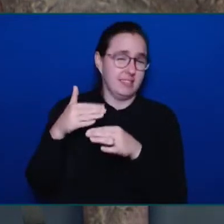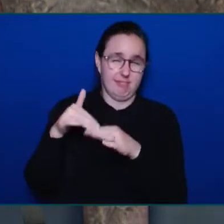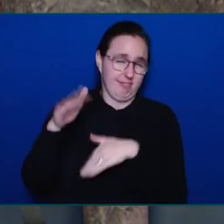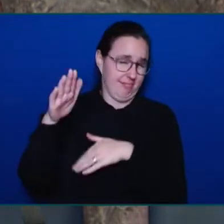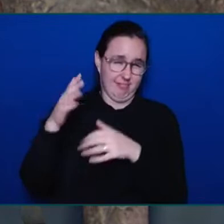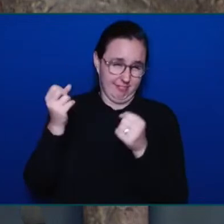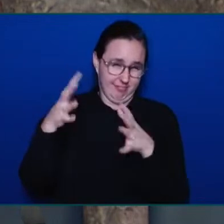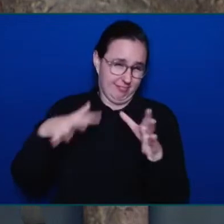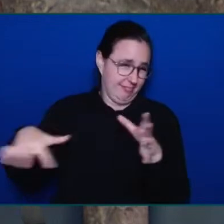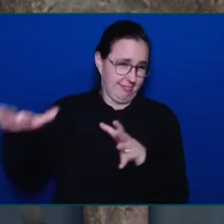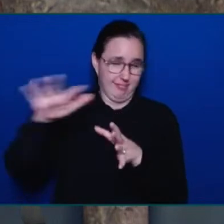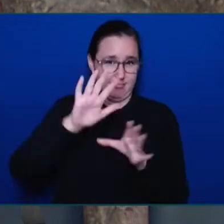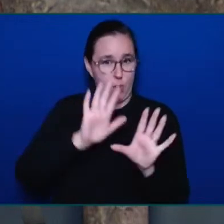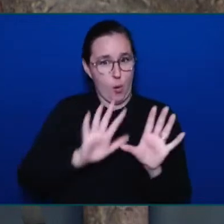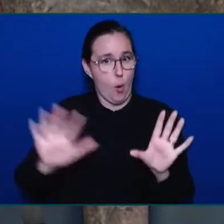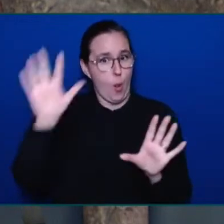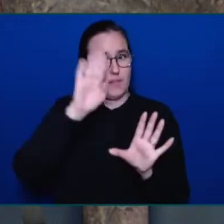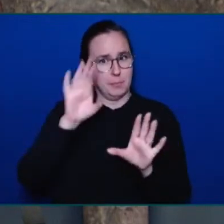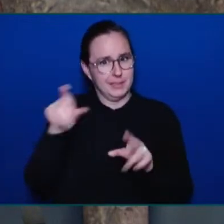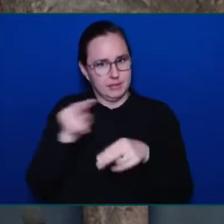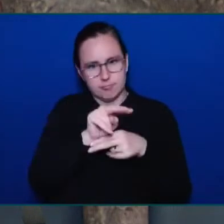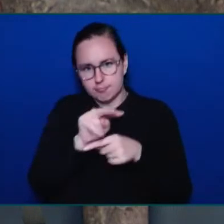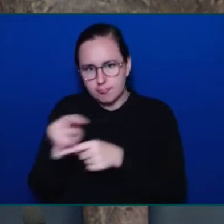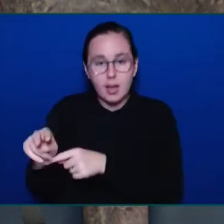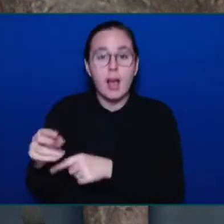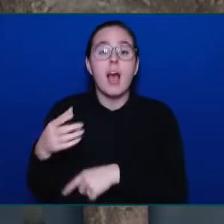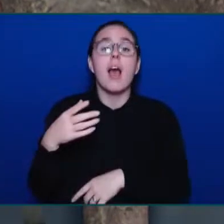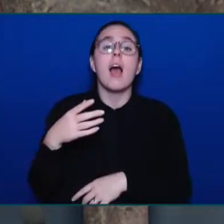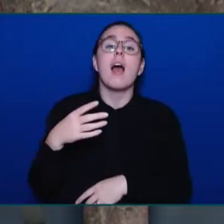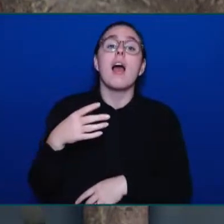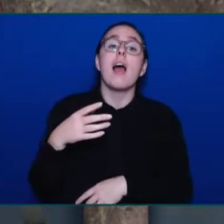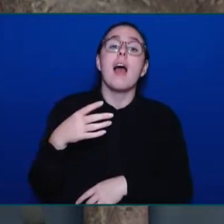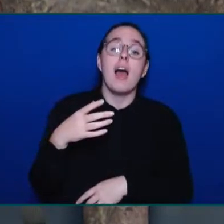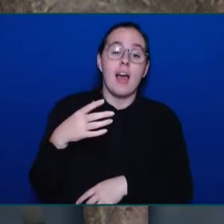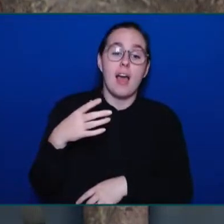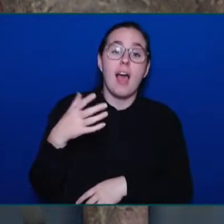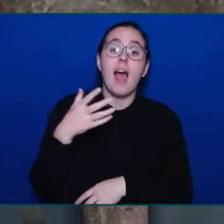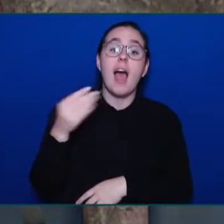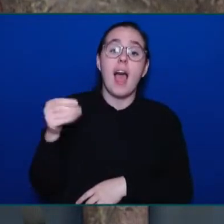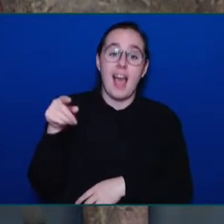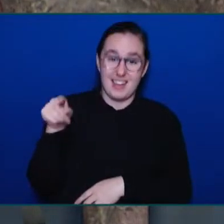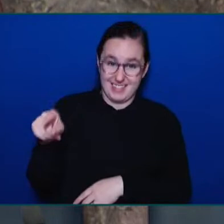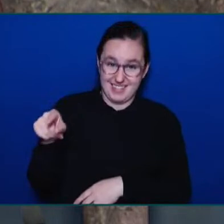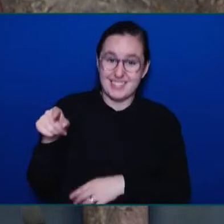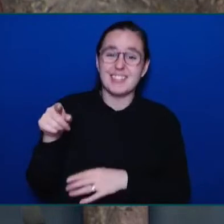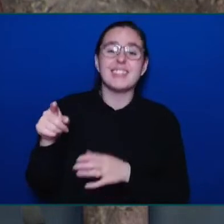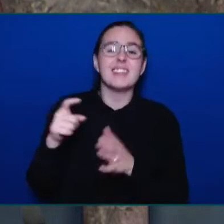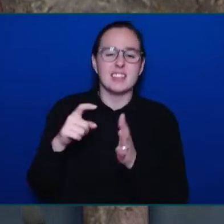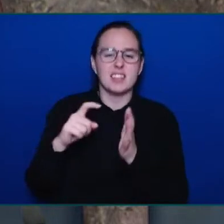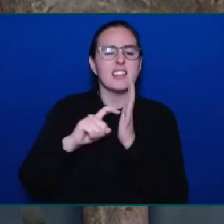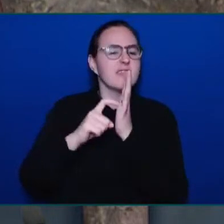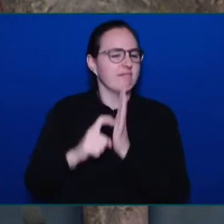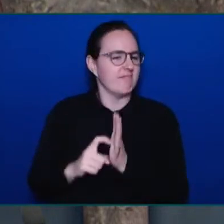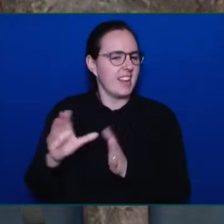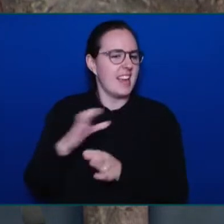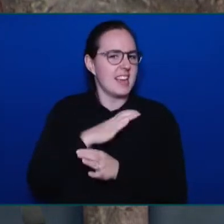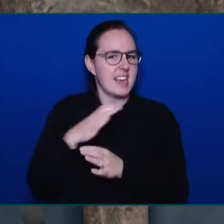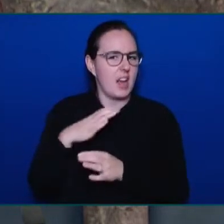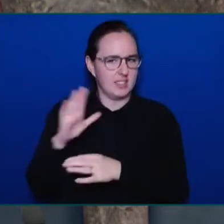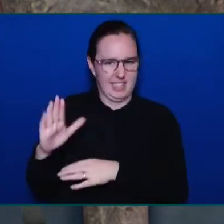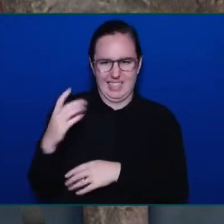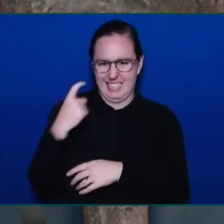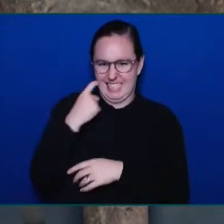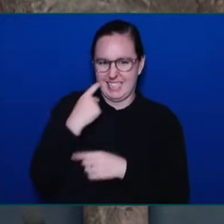Pacific Regional Maintenance Council, which just recently announced with Wayward Gitat that they will be a major partner with LNG Canada